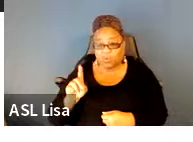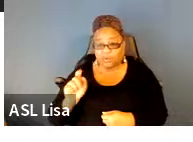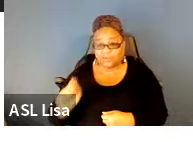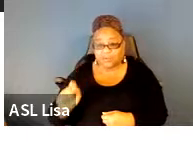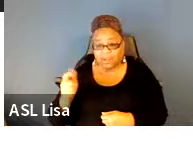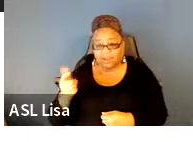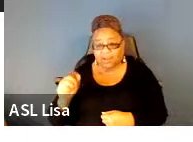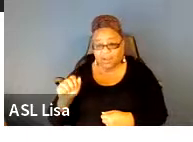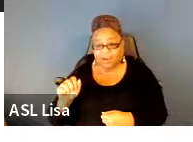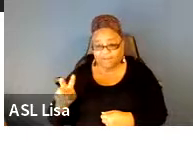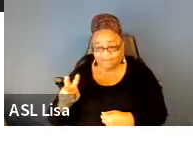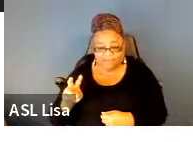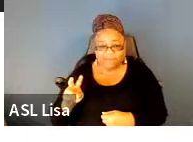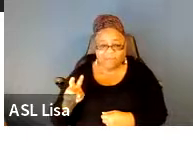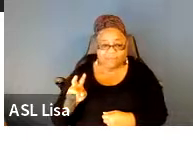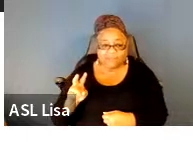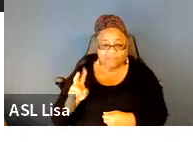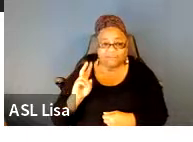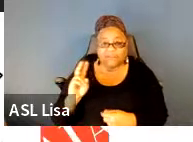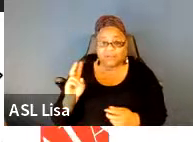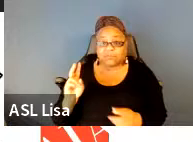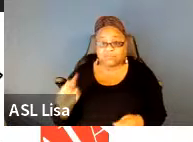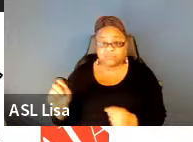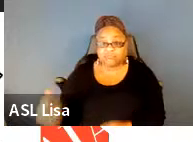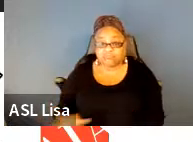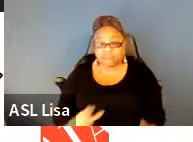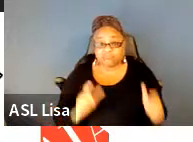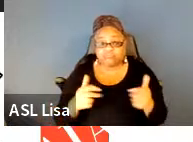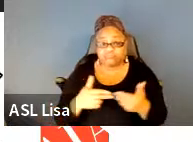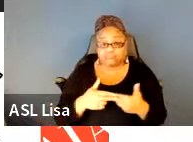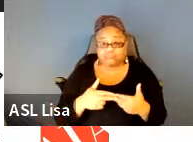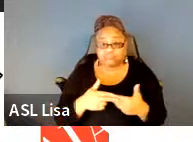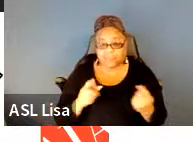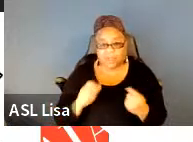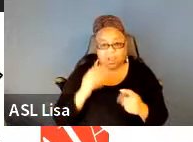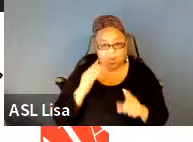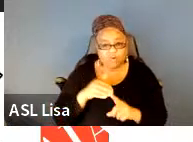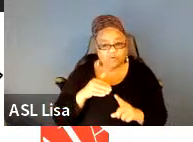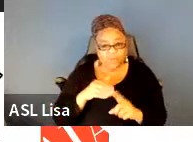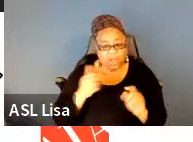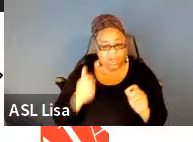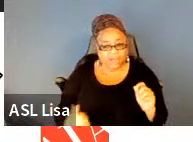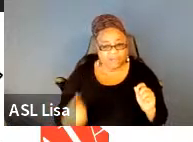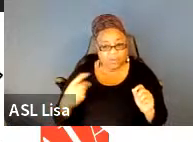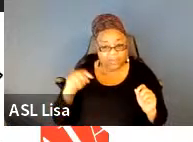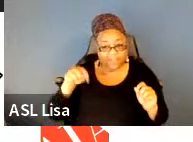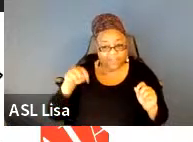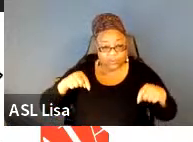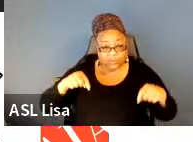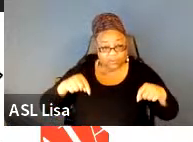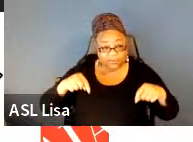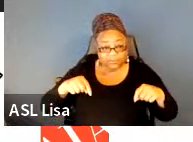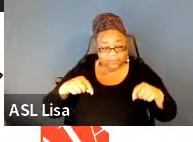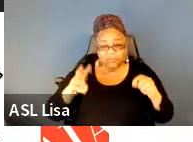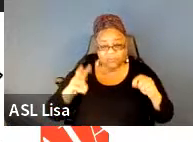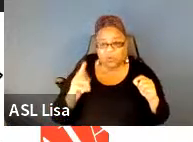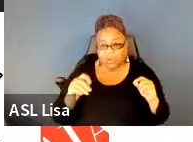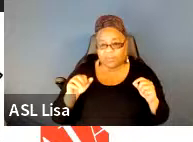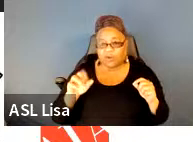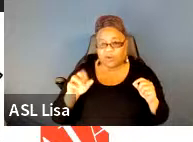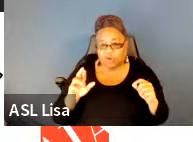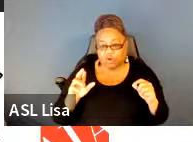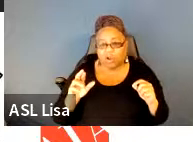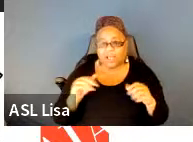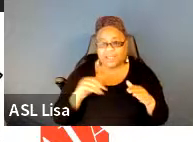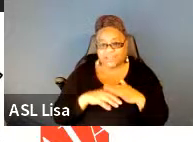www.access-board.gov. If I could move on to the next slide. I want to remind everybody that this webinar, Accessible Signage,